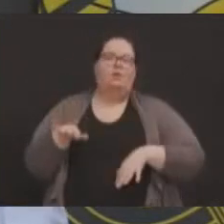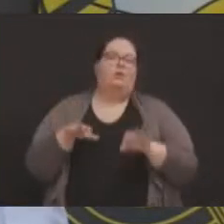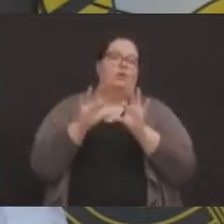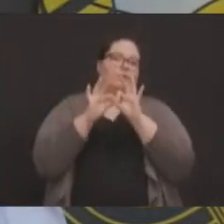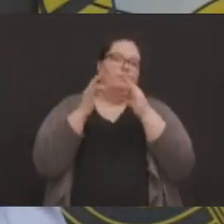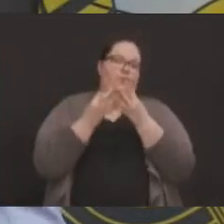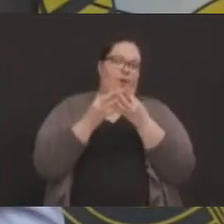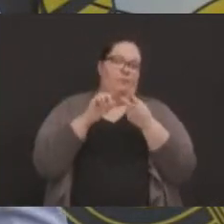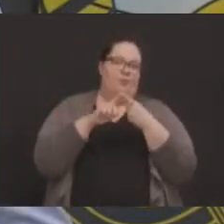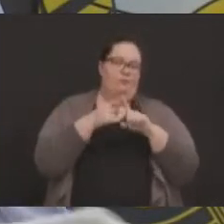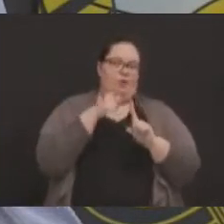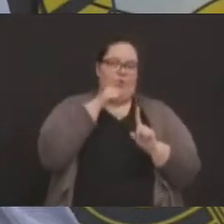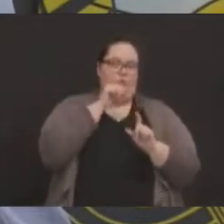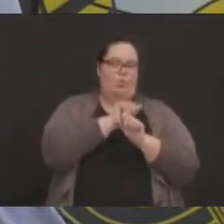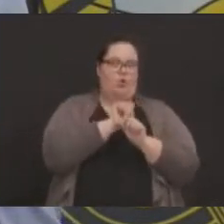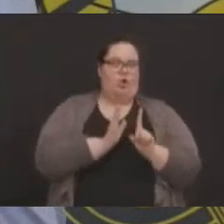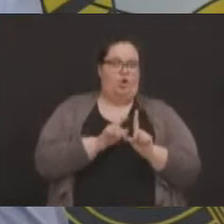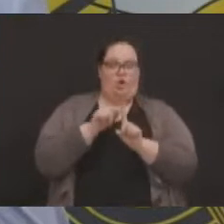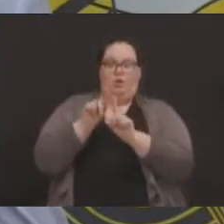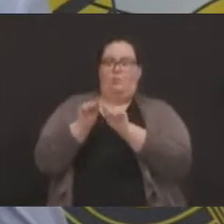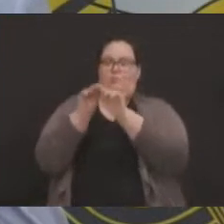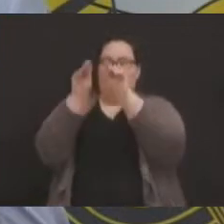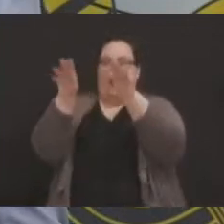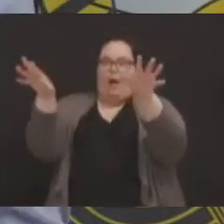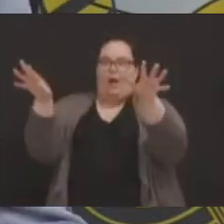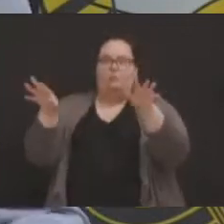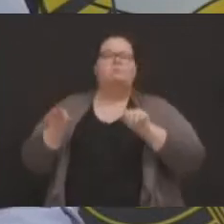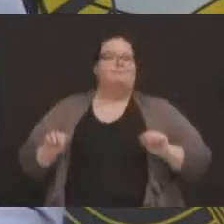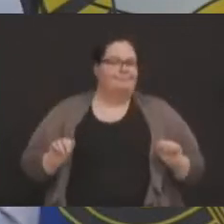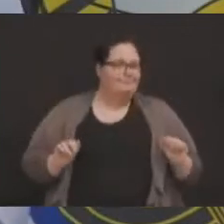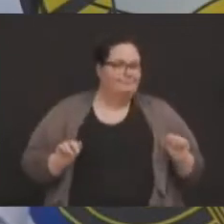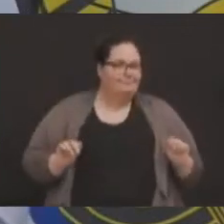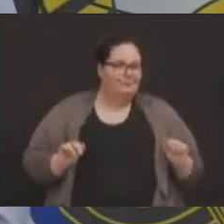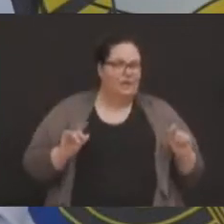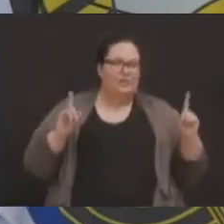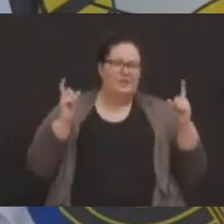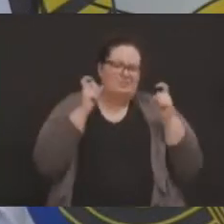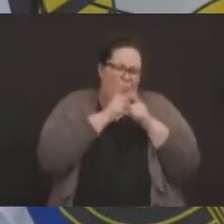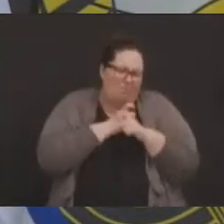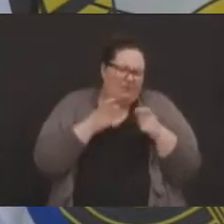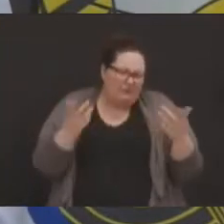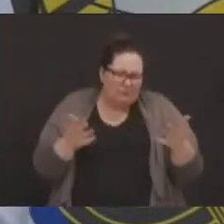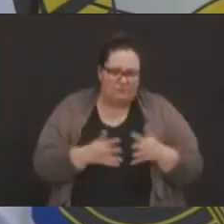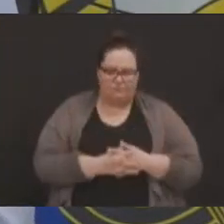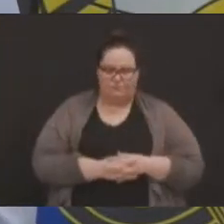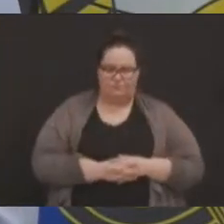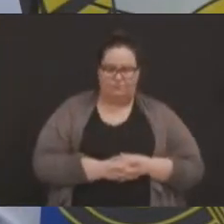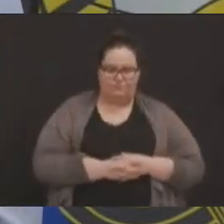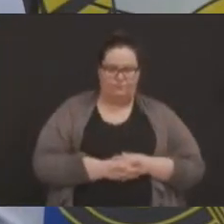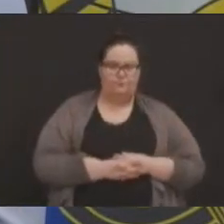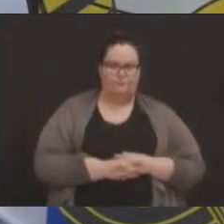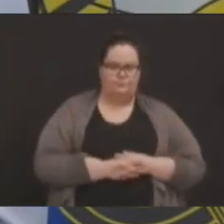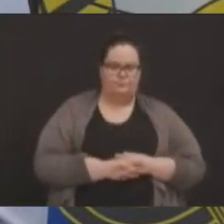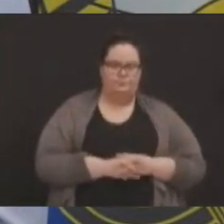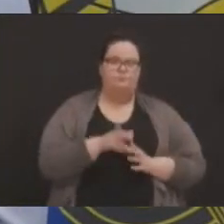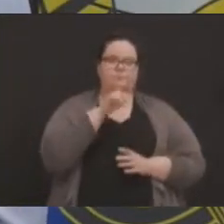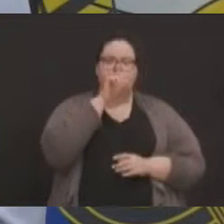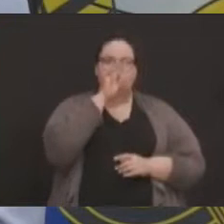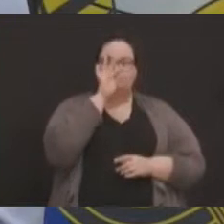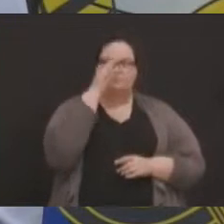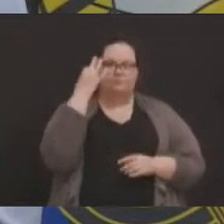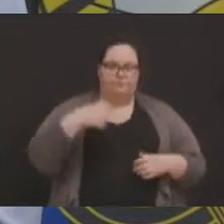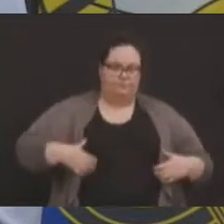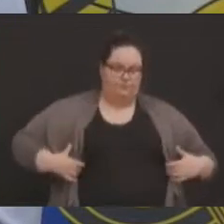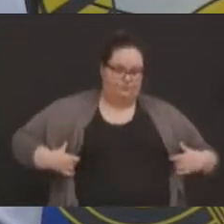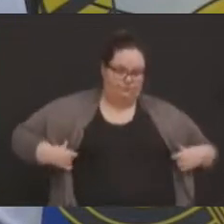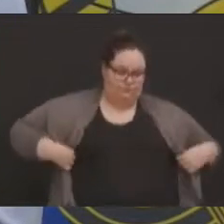L'image illustre aussi comment le virus peut se répandre dans les lieux de travail. 4 cas dans un milieu de travail se sont transformés en une grappe